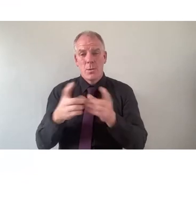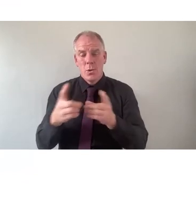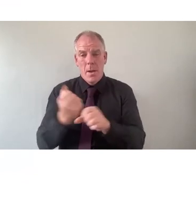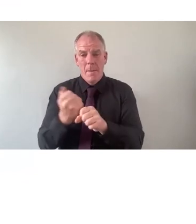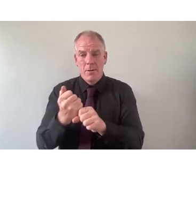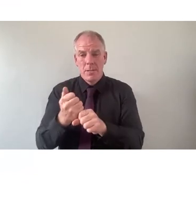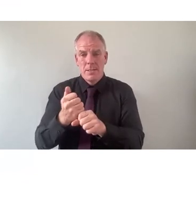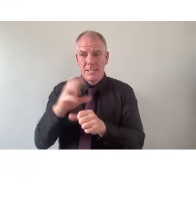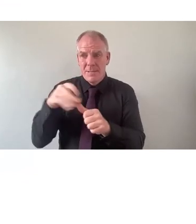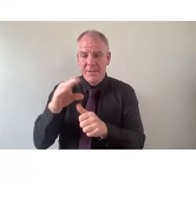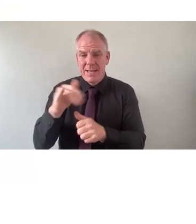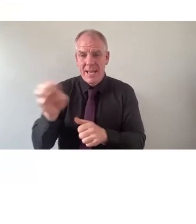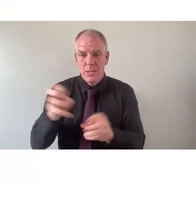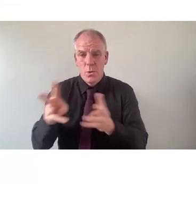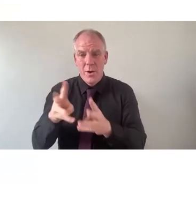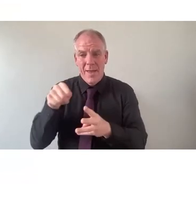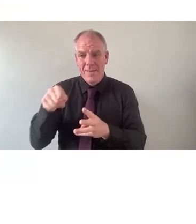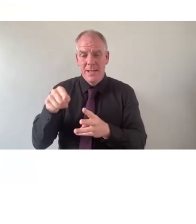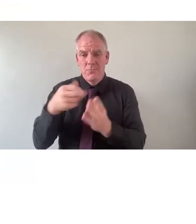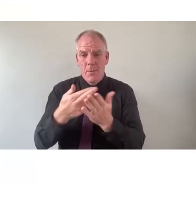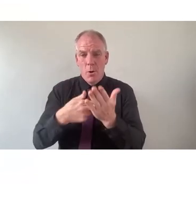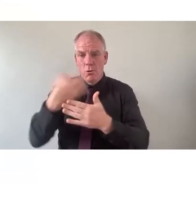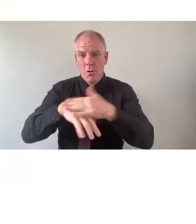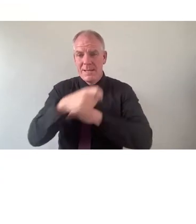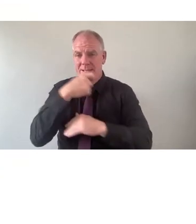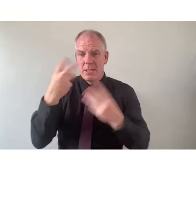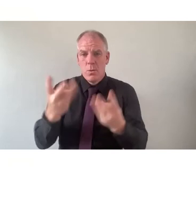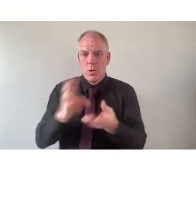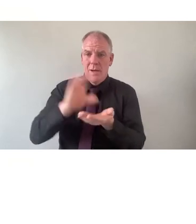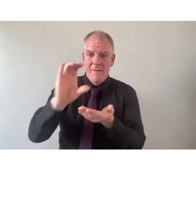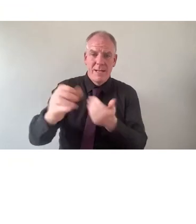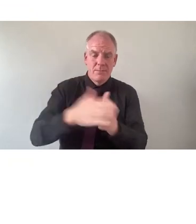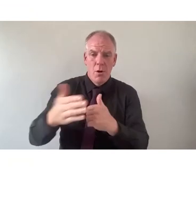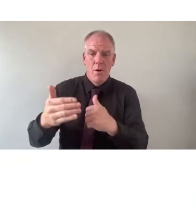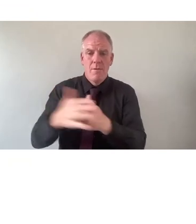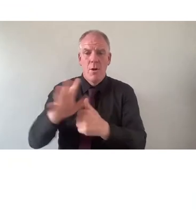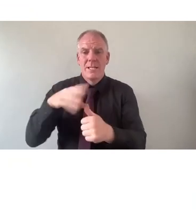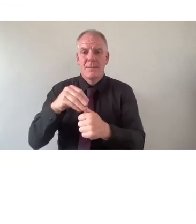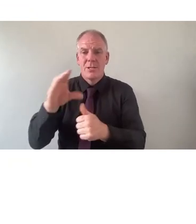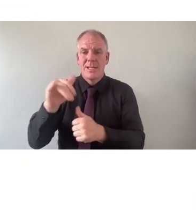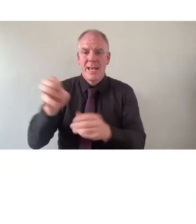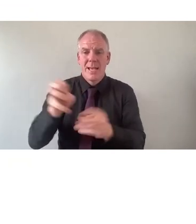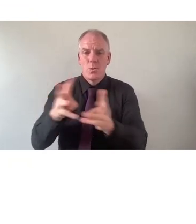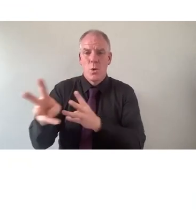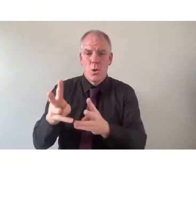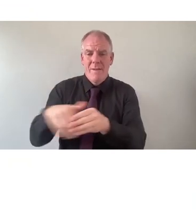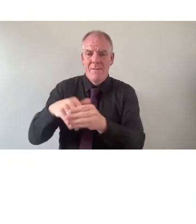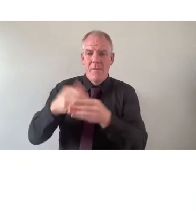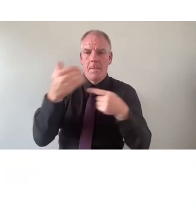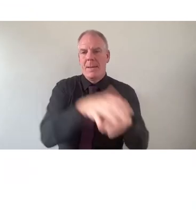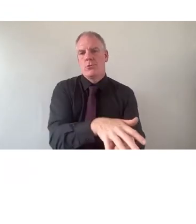also the government proposes actually to invest more in specialized caseworkers as part of the